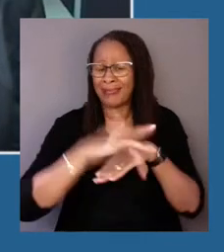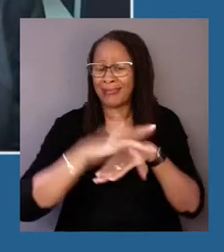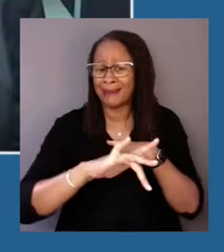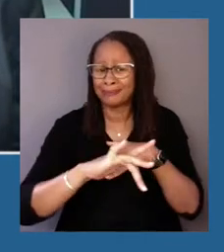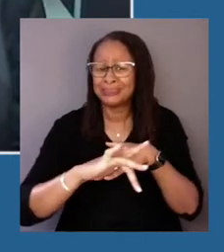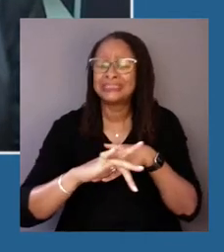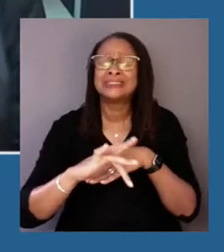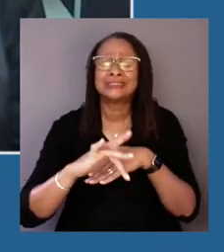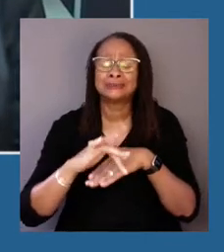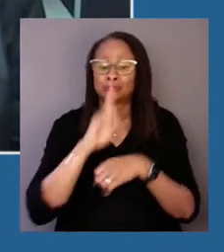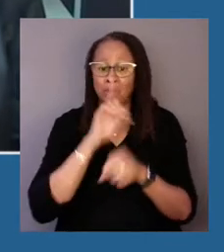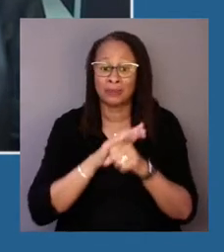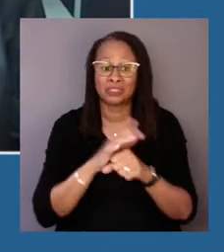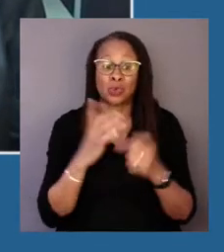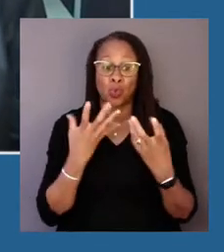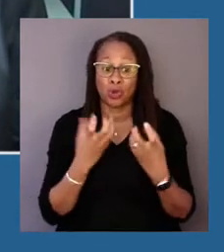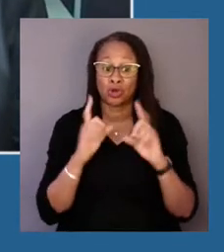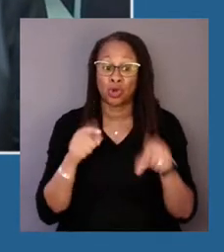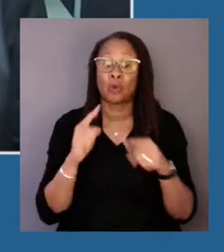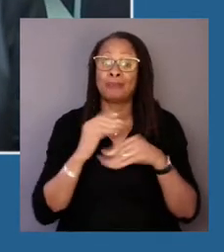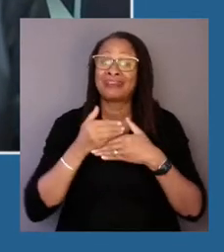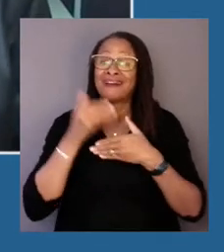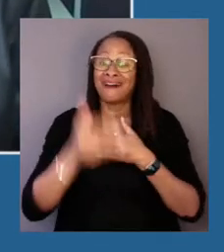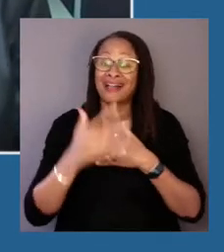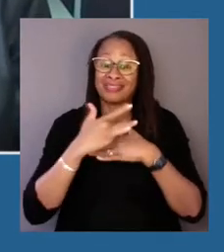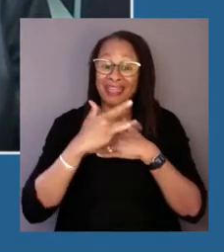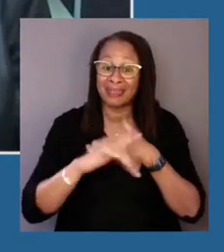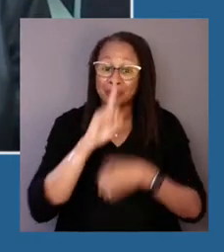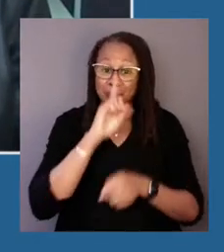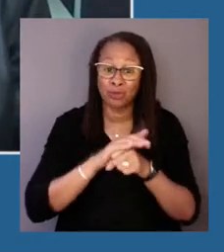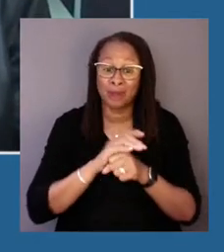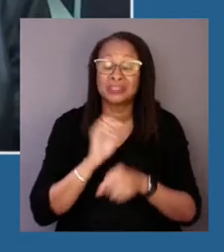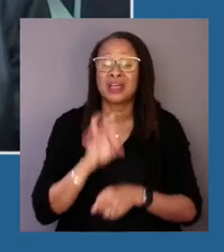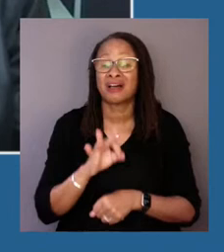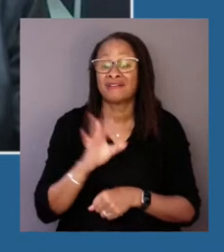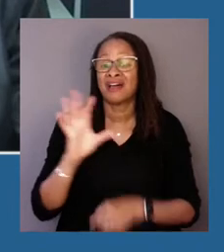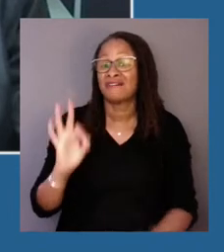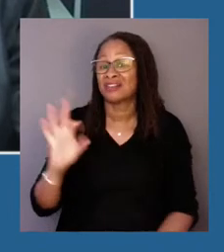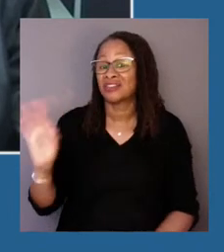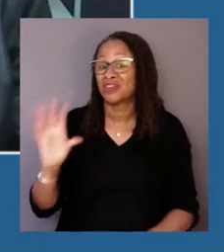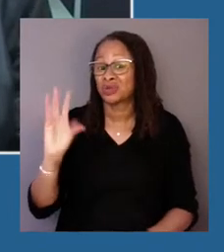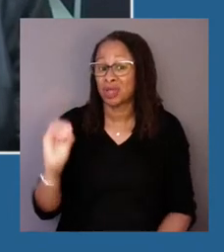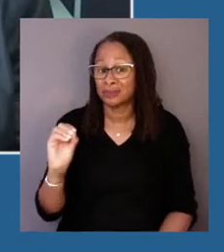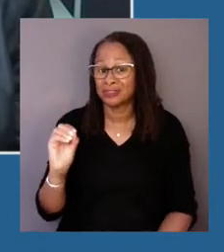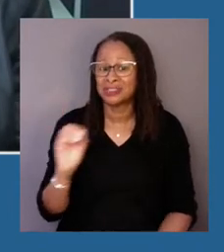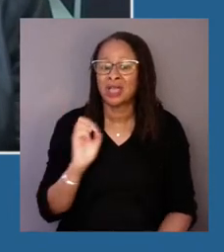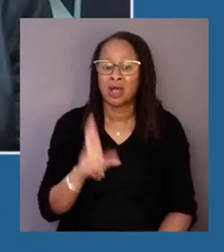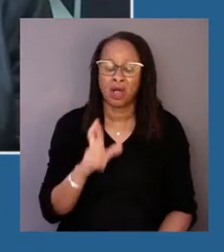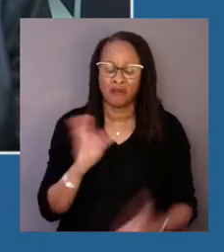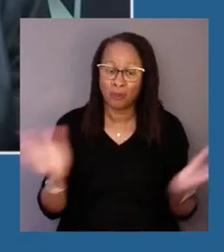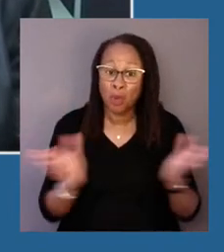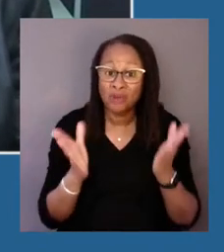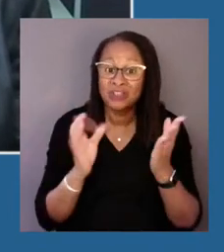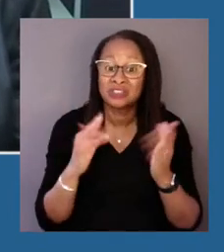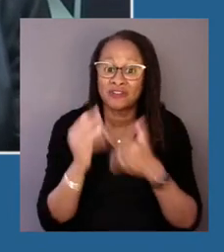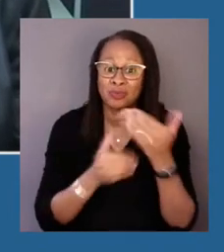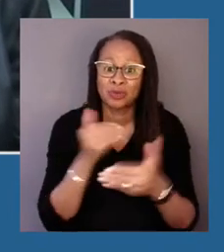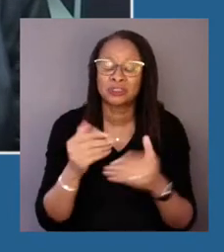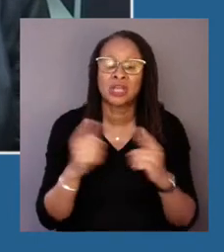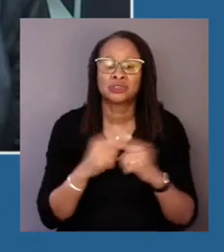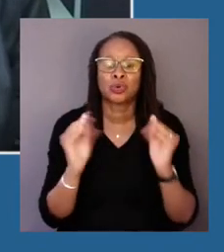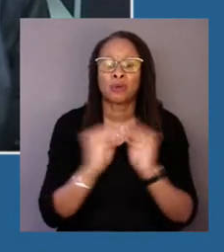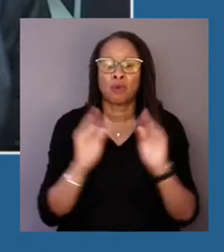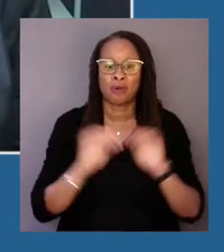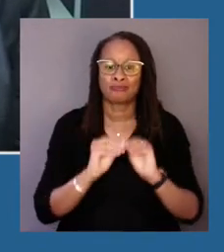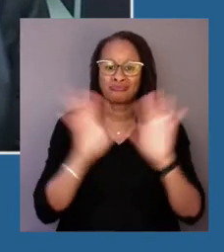empty promise of fossil fuel companies as motors of progress toward a bright and just and